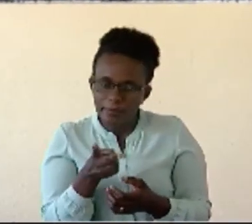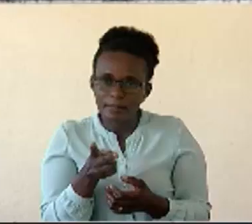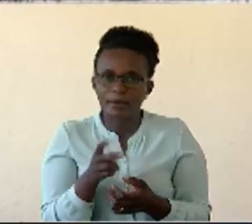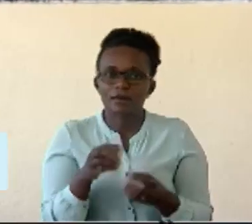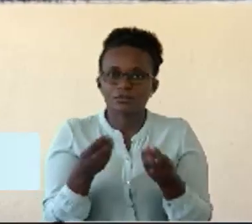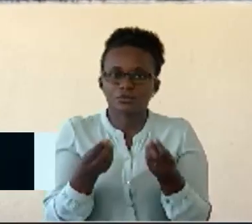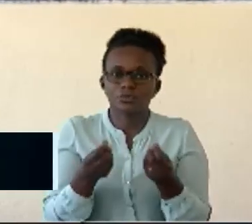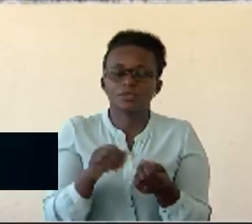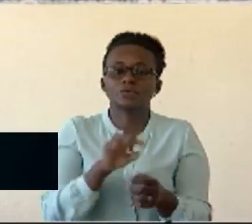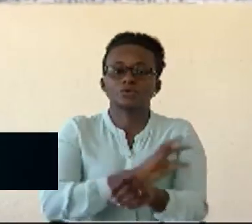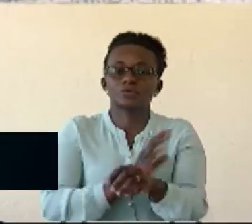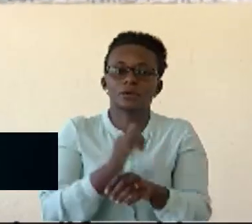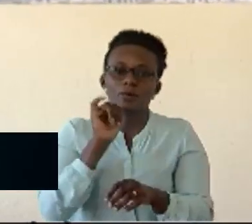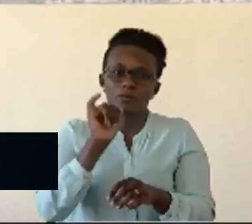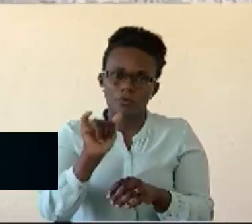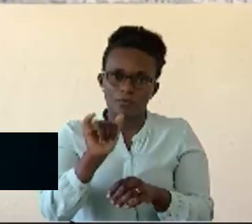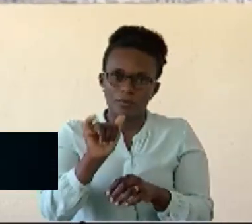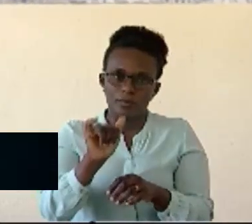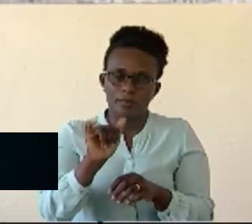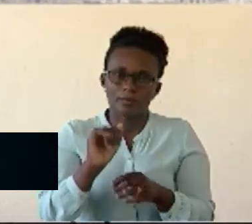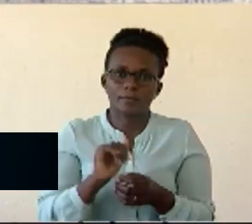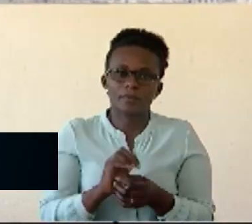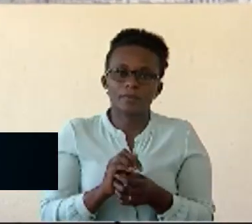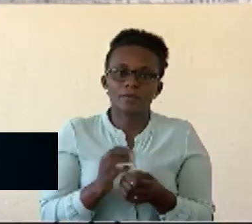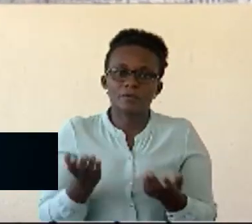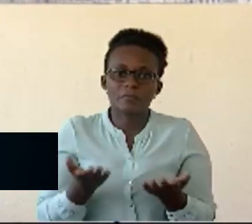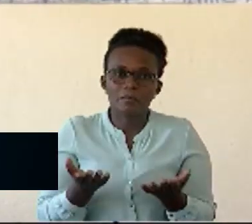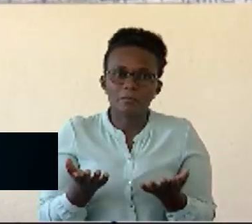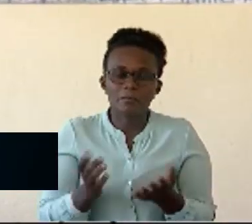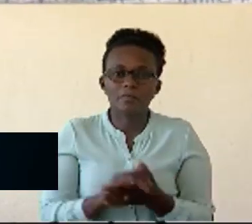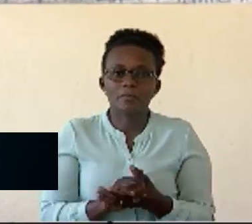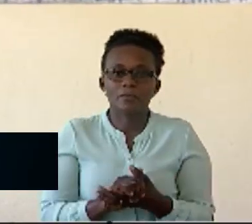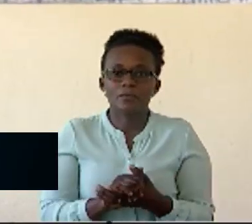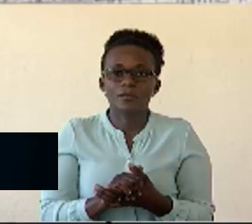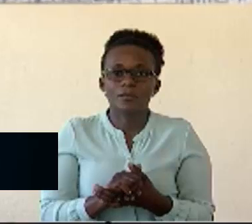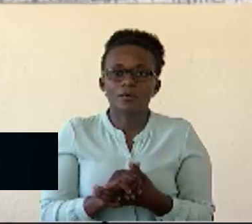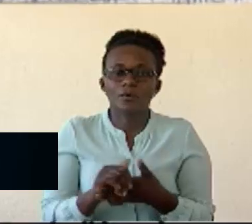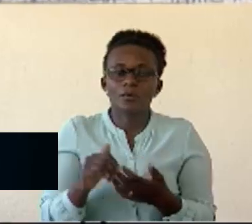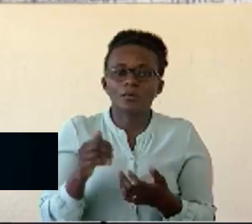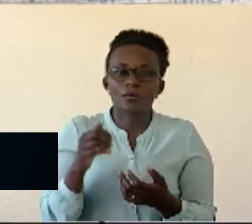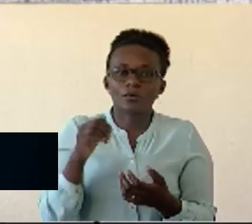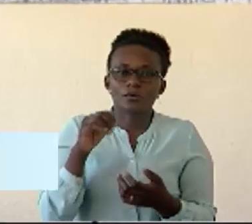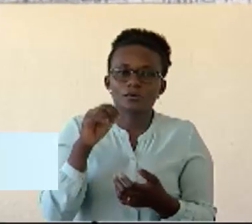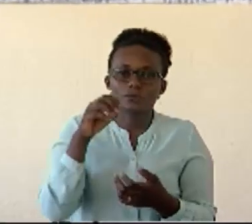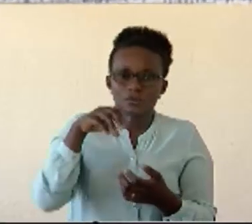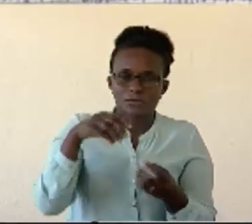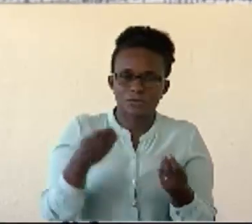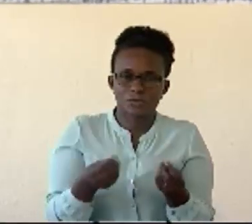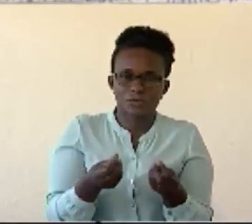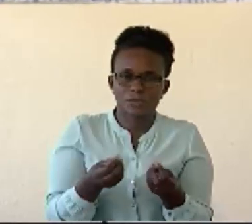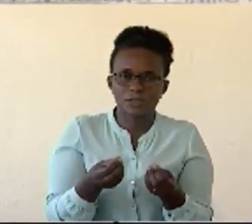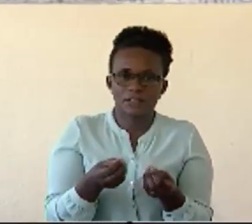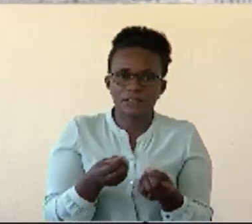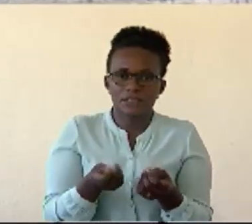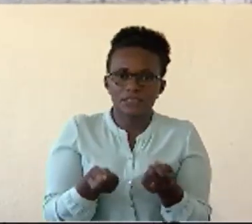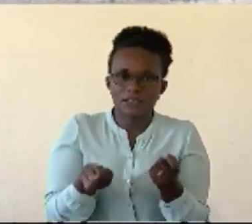to remain. Why? Because the solution, the copper 2 ions are removed from one electrode